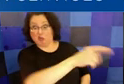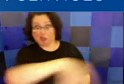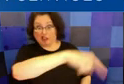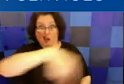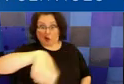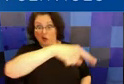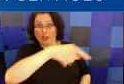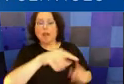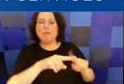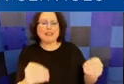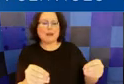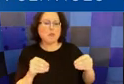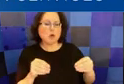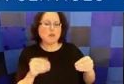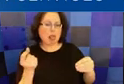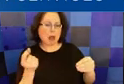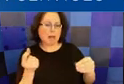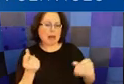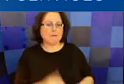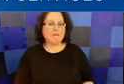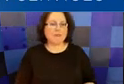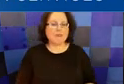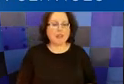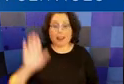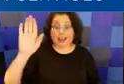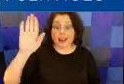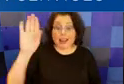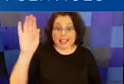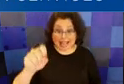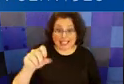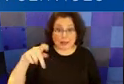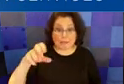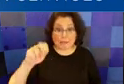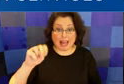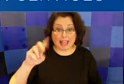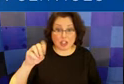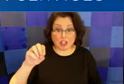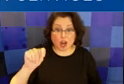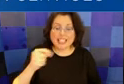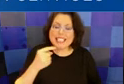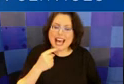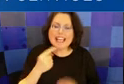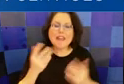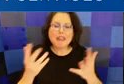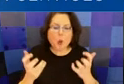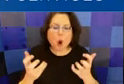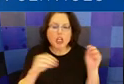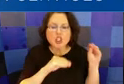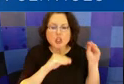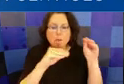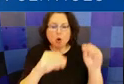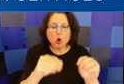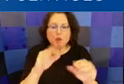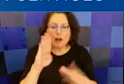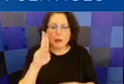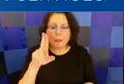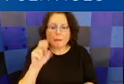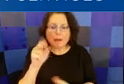Okay. That's right. And let me add that PennDOT had initially proposed to move our bus stop to the